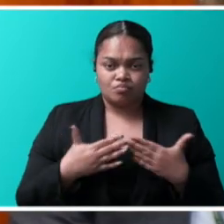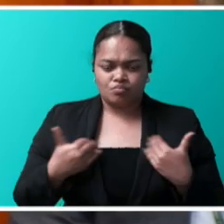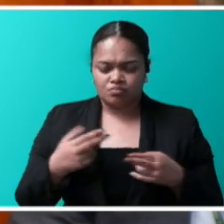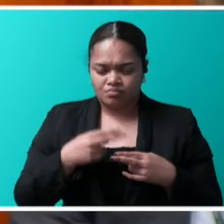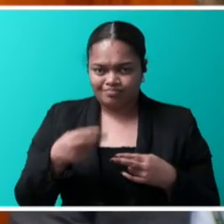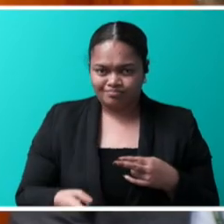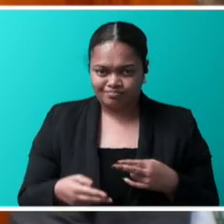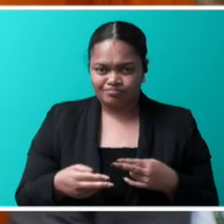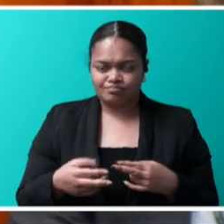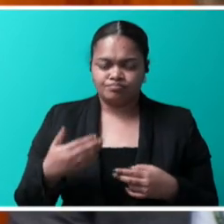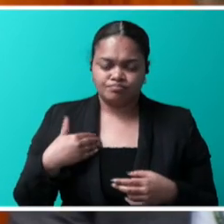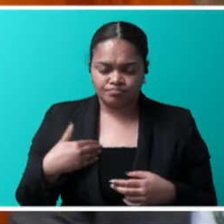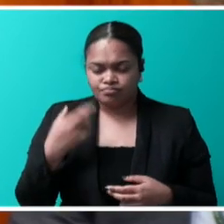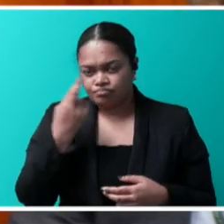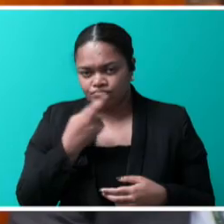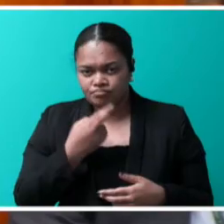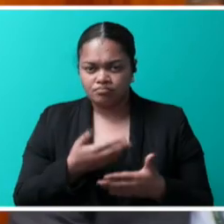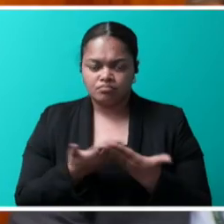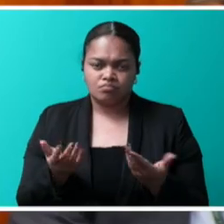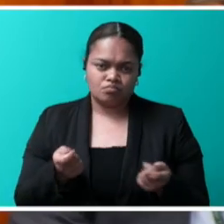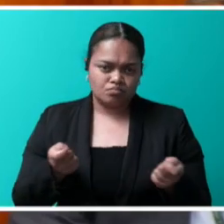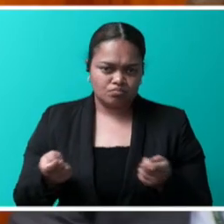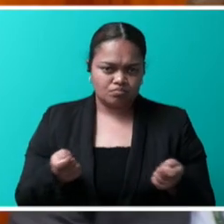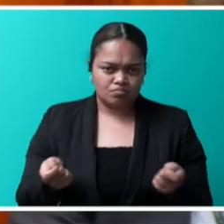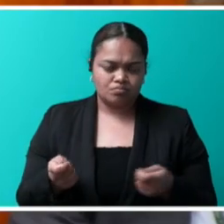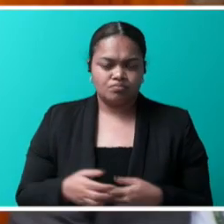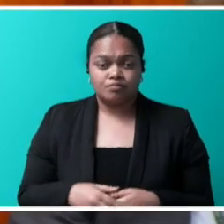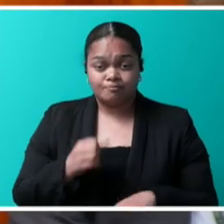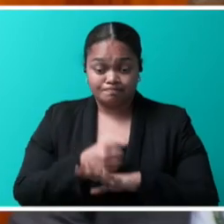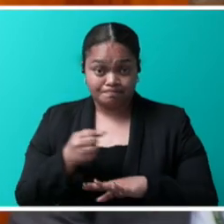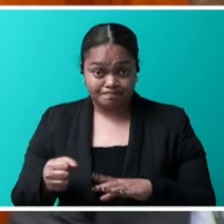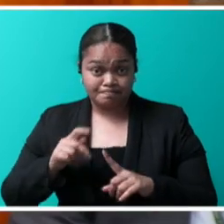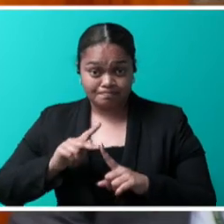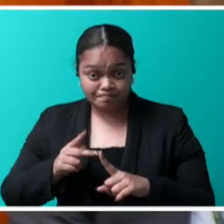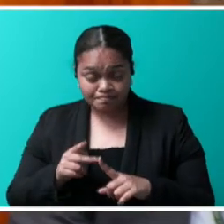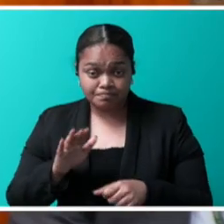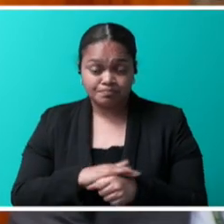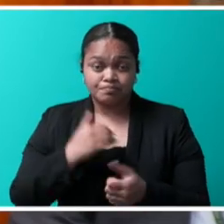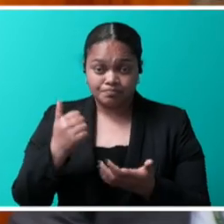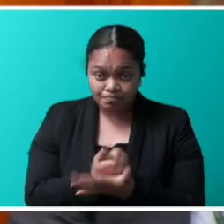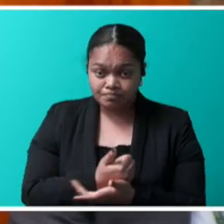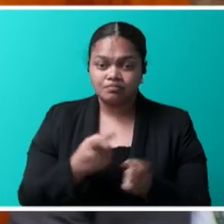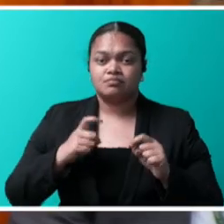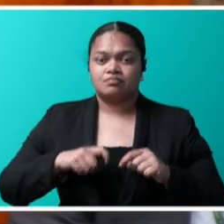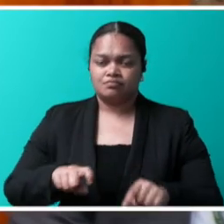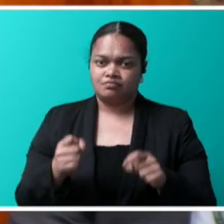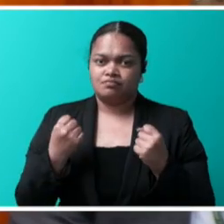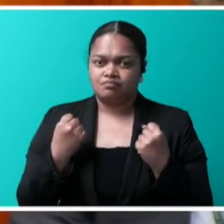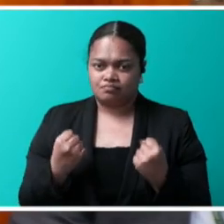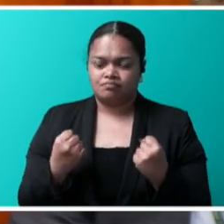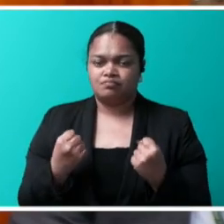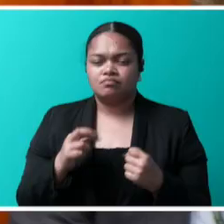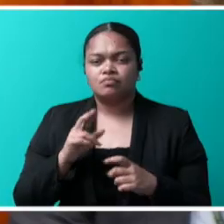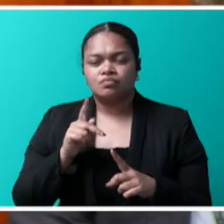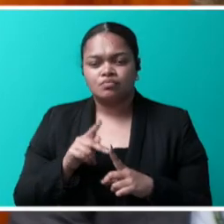risks are managed. For the government, the priority is to ensure that systems remain fit for the